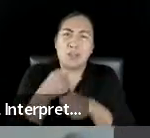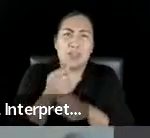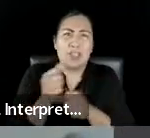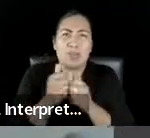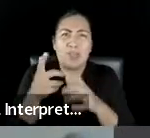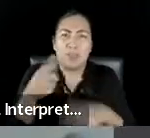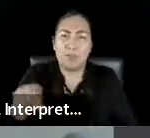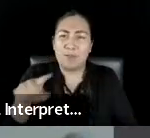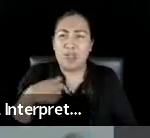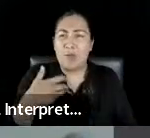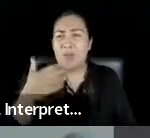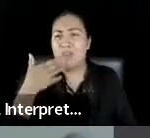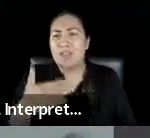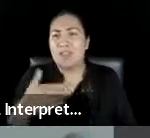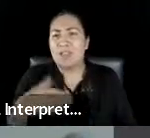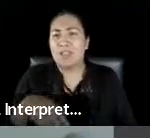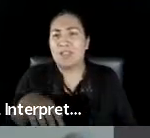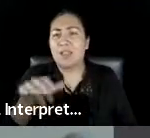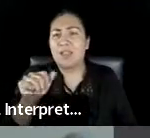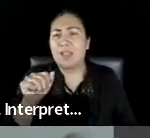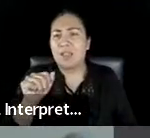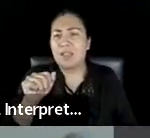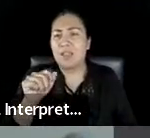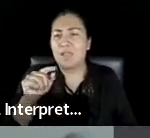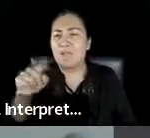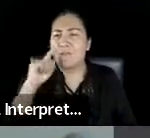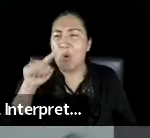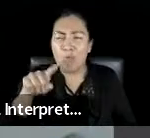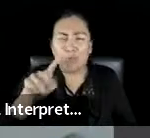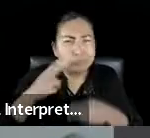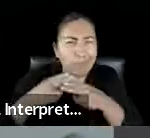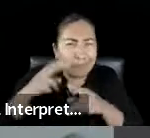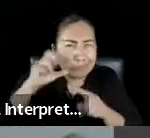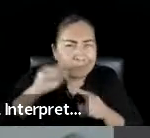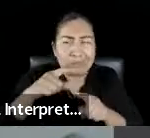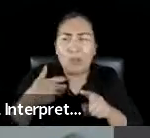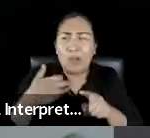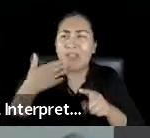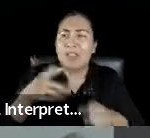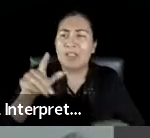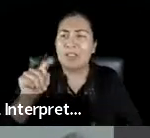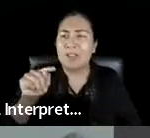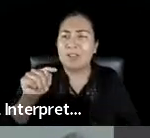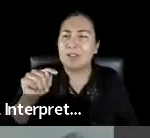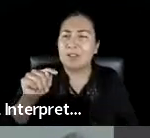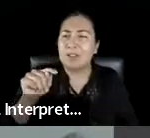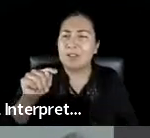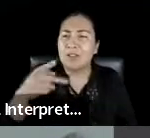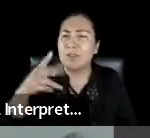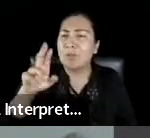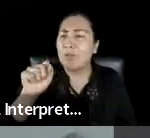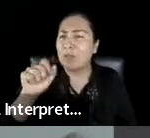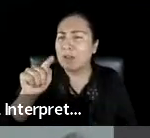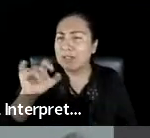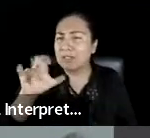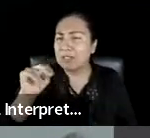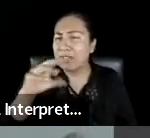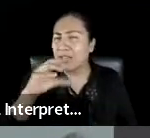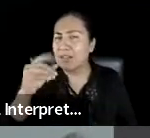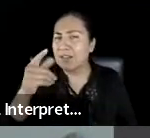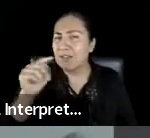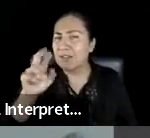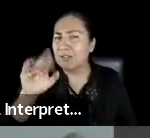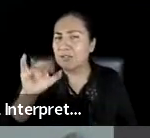our professional puppet wrangler and trainer. I want to thank Preston and Trinity for appearing in the film and